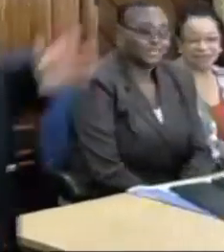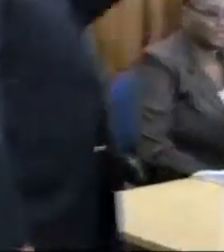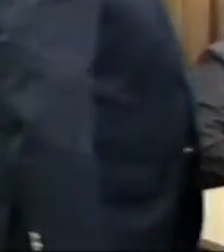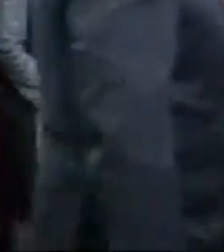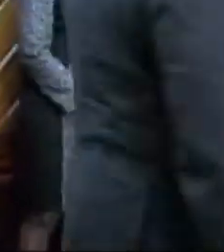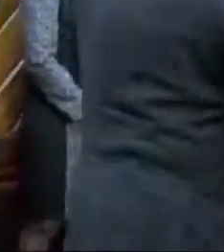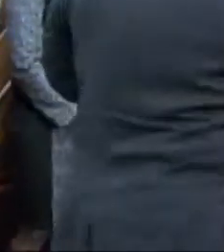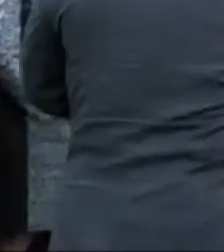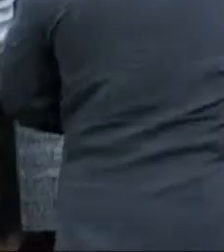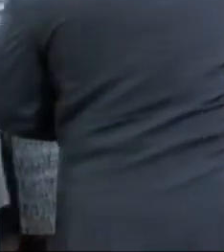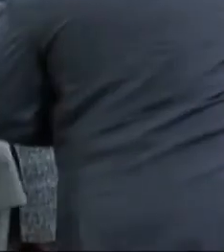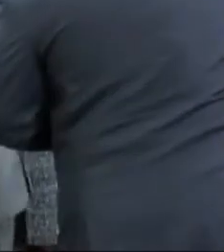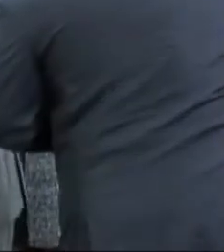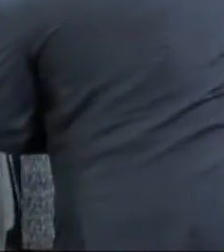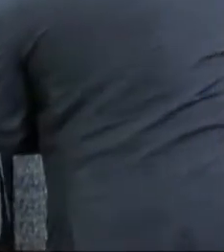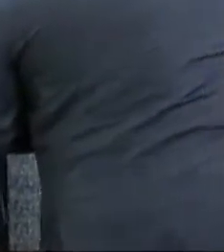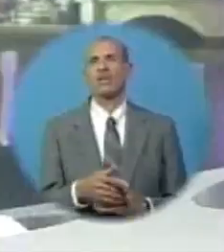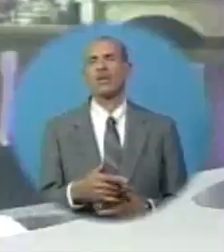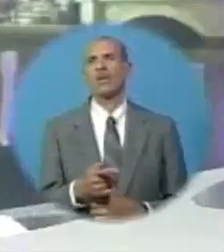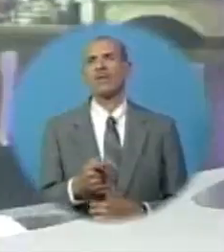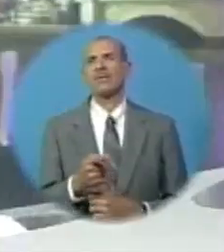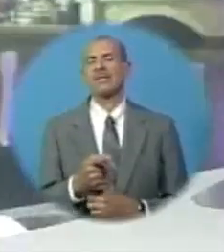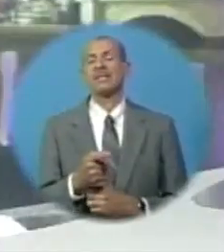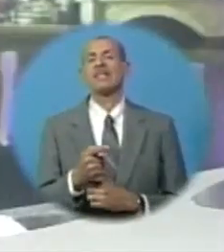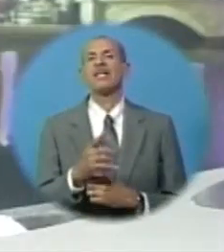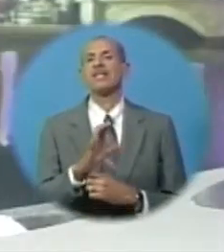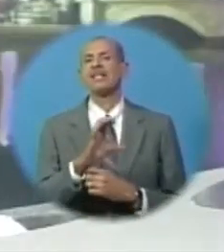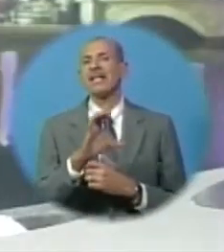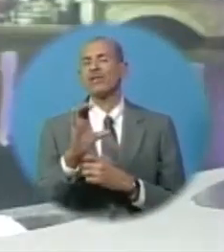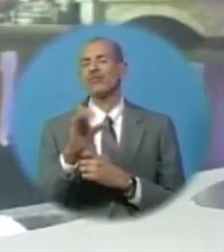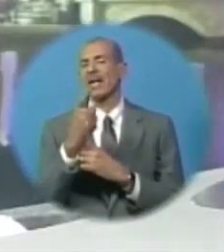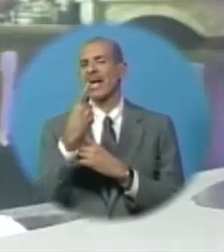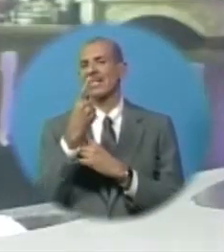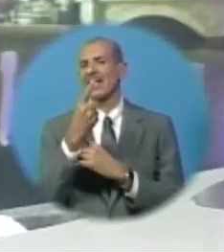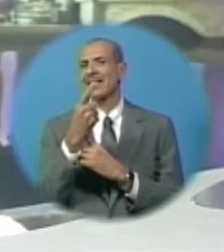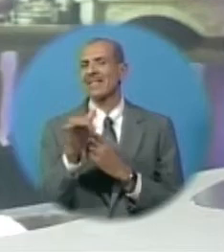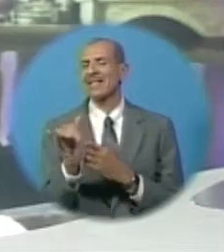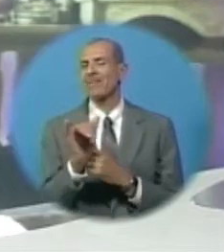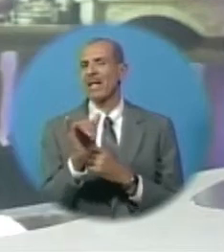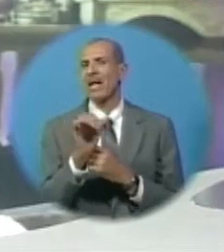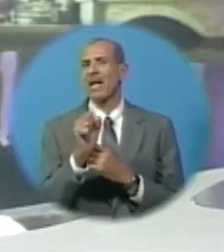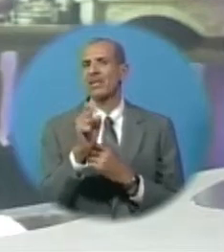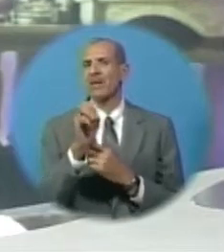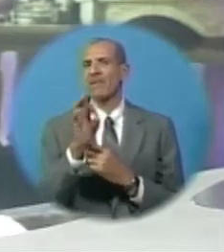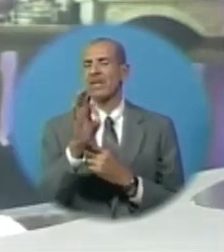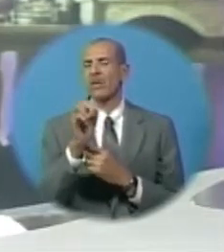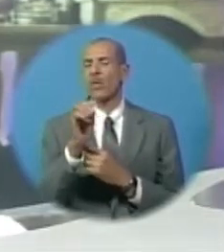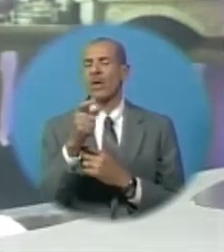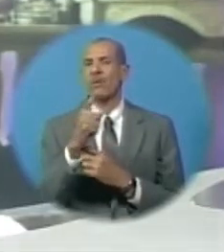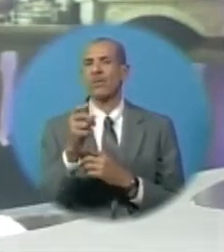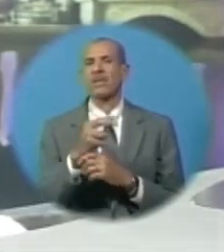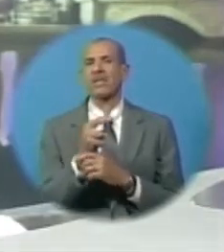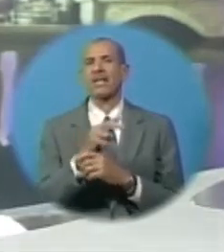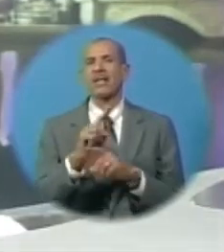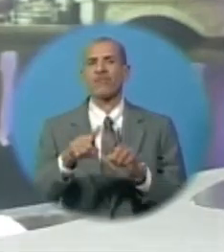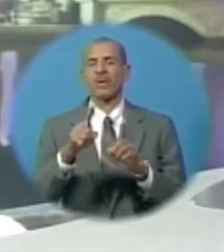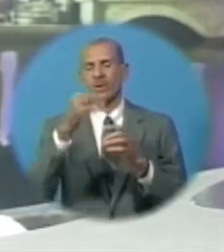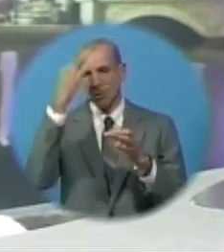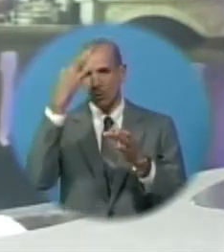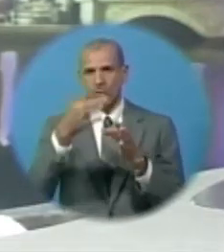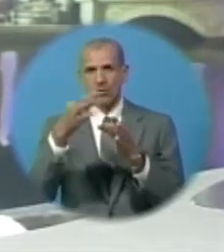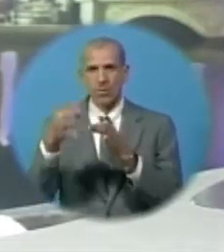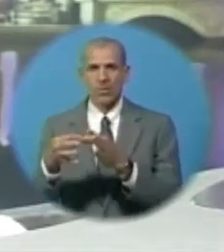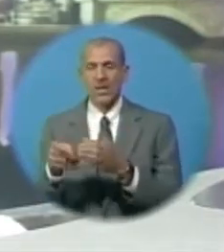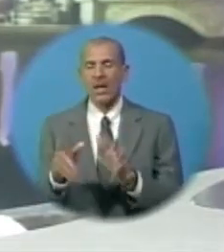the judiciary into the 21st century. He says similar software will soon be featured in all of the island's courtrooms, allowing them